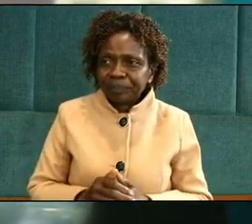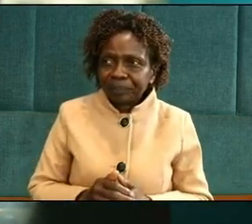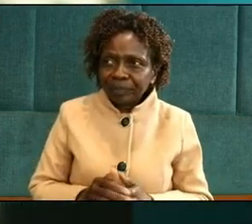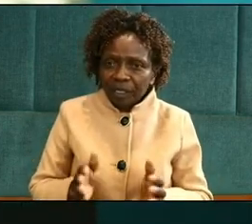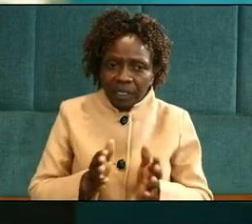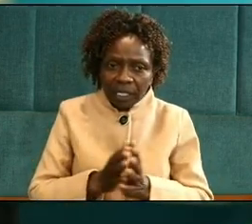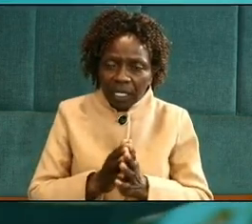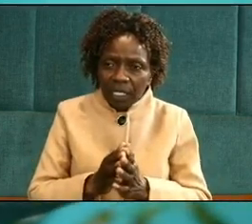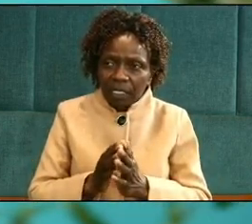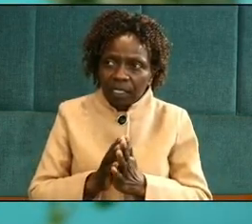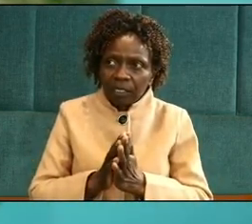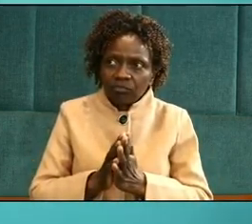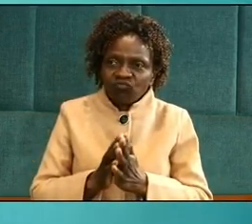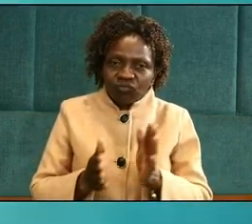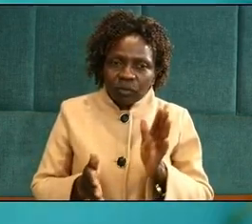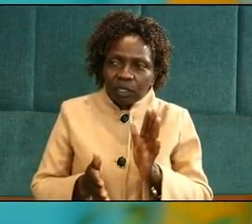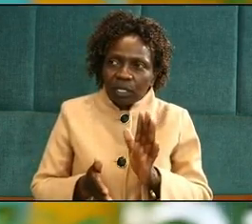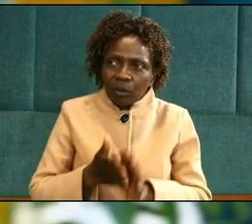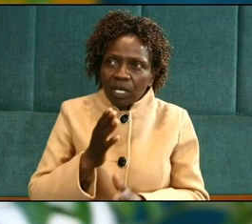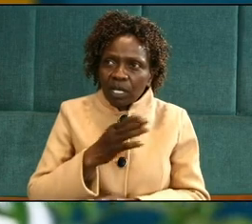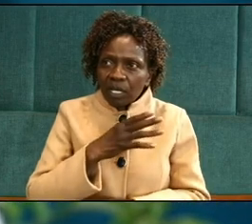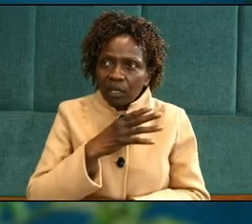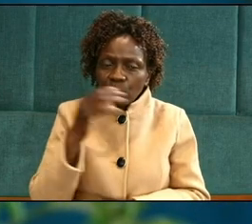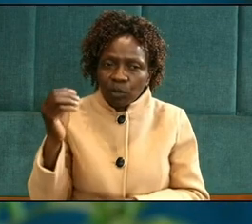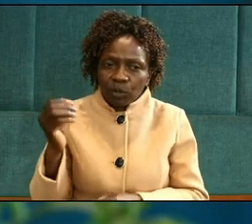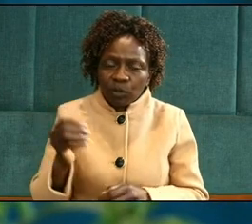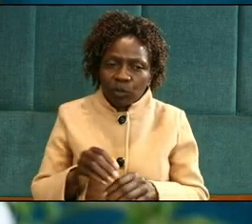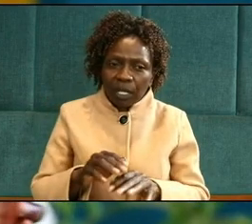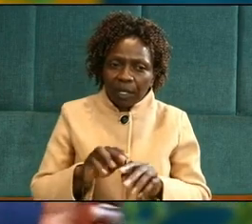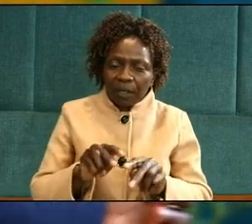And they'll get and quickly to the what? To the bedroom.